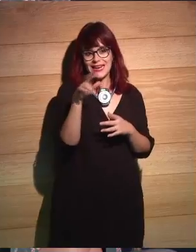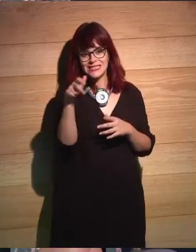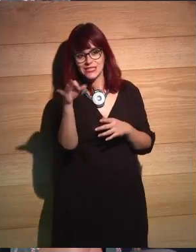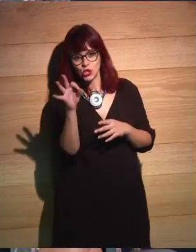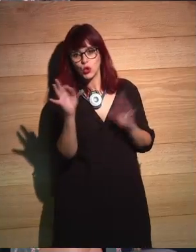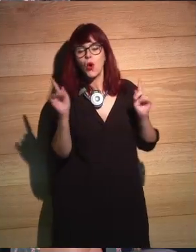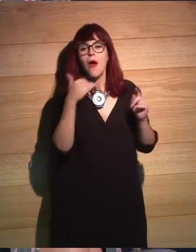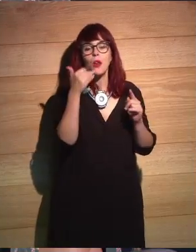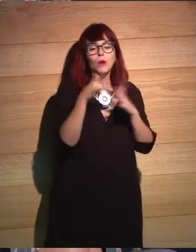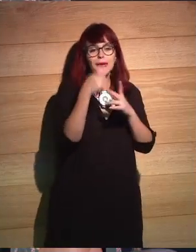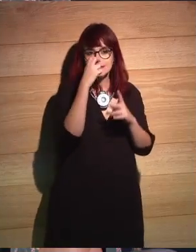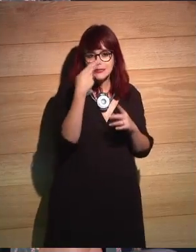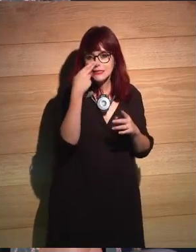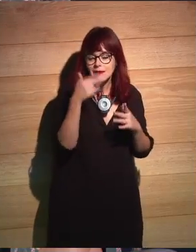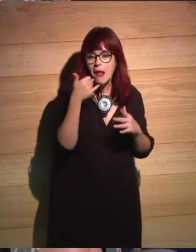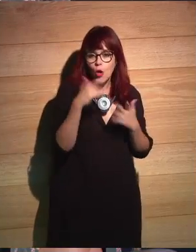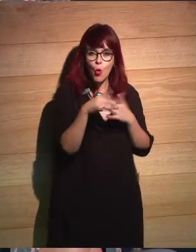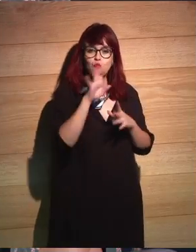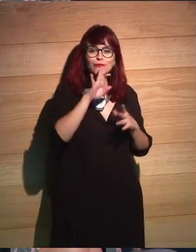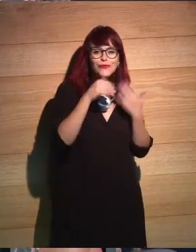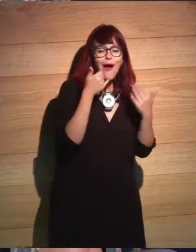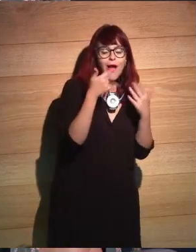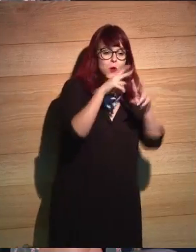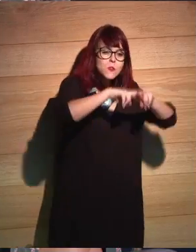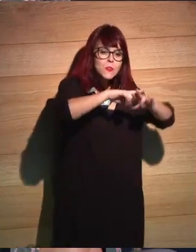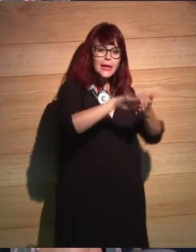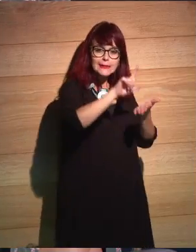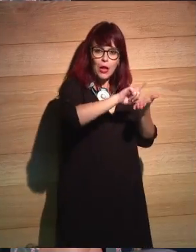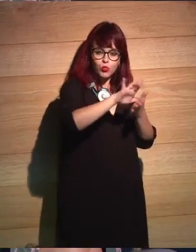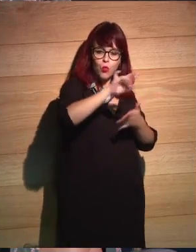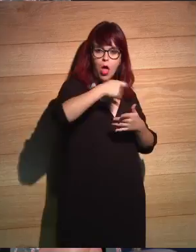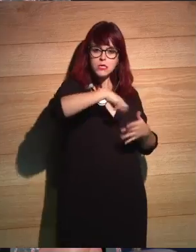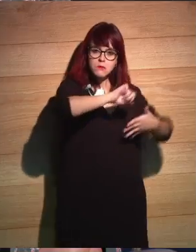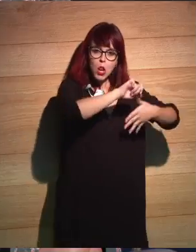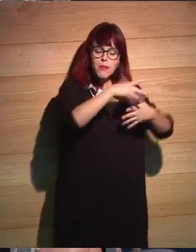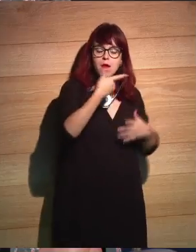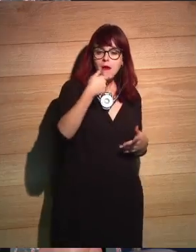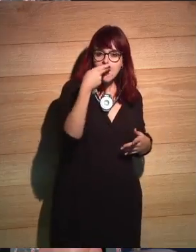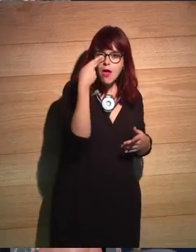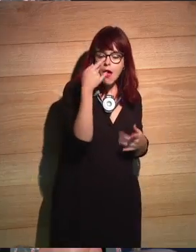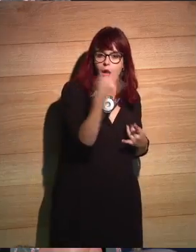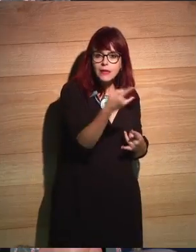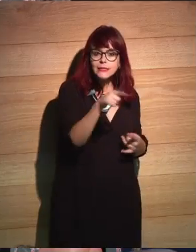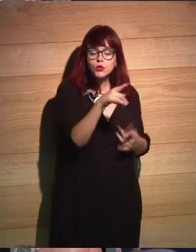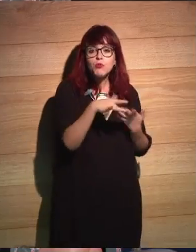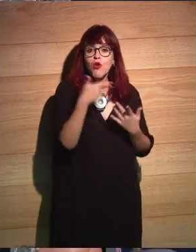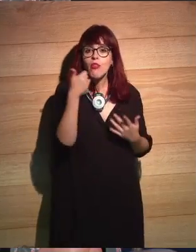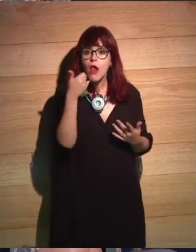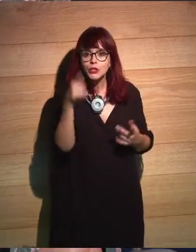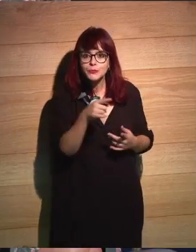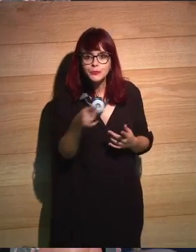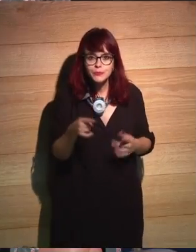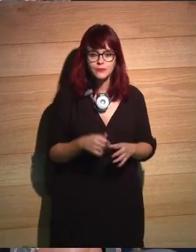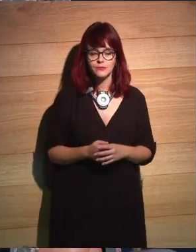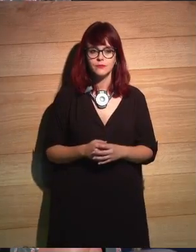was mentioned by Ernesto a while ago? Have you felt that curiosity for Latin American literature? What do you